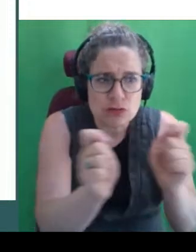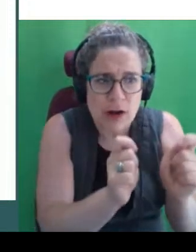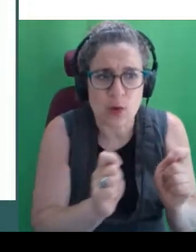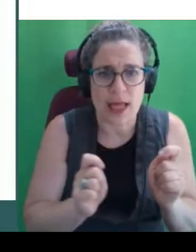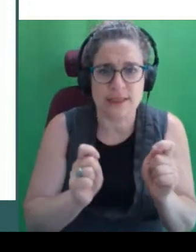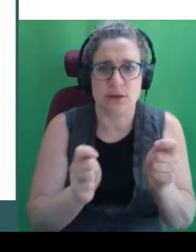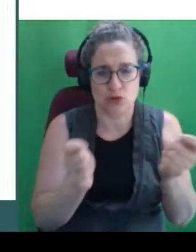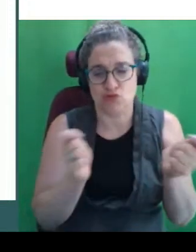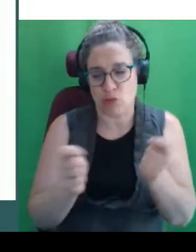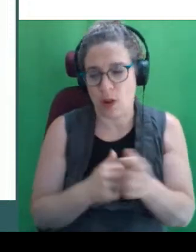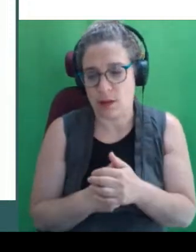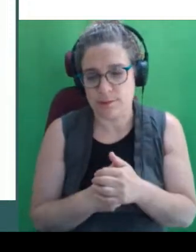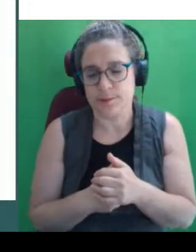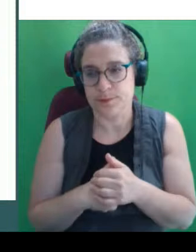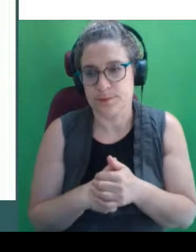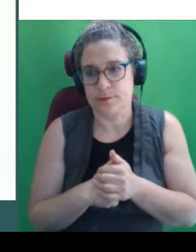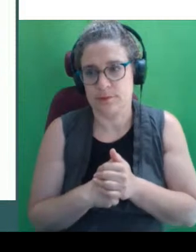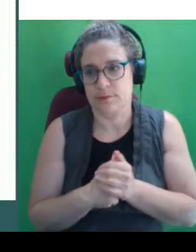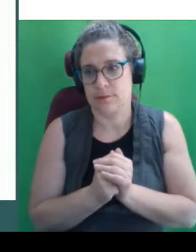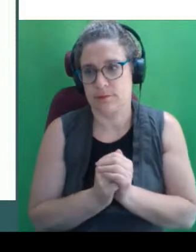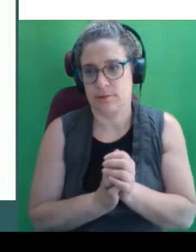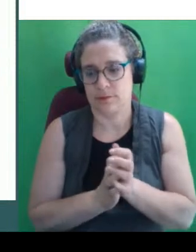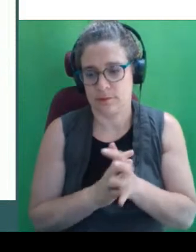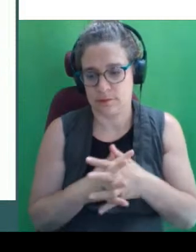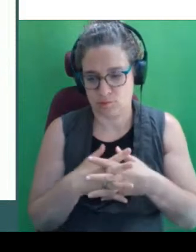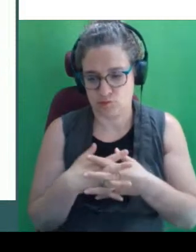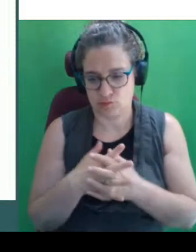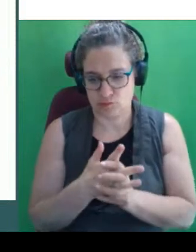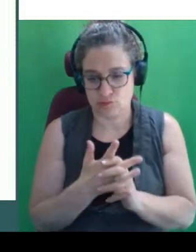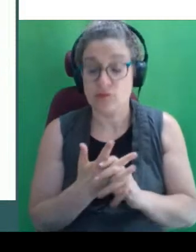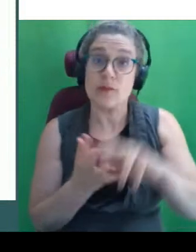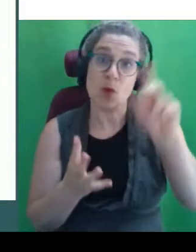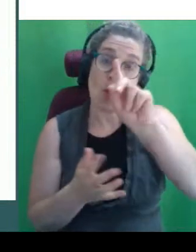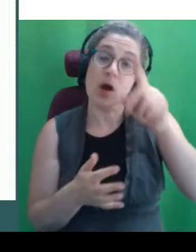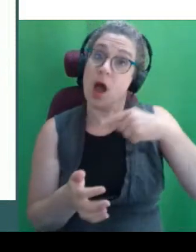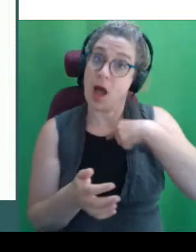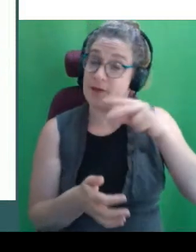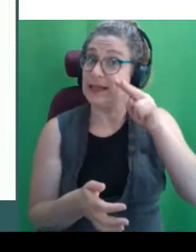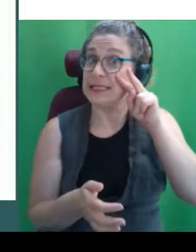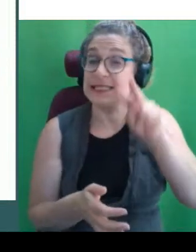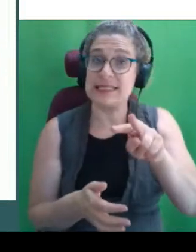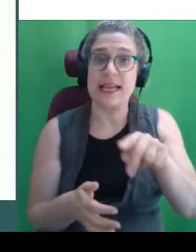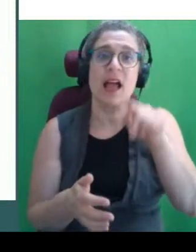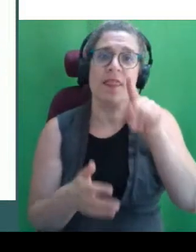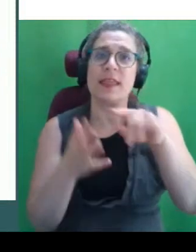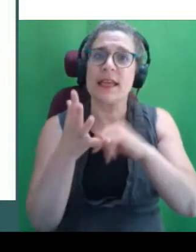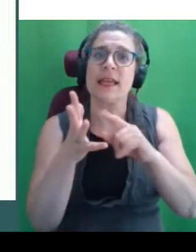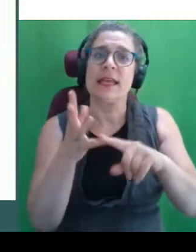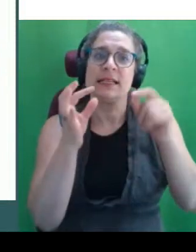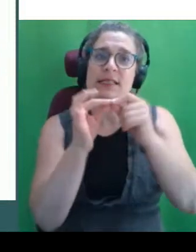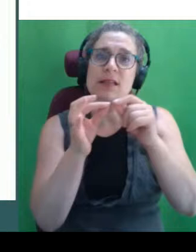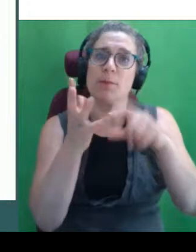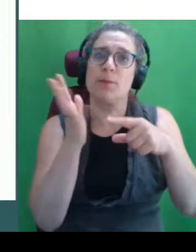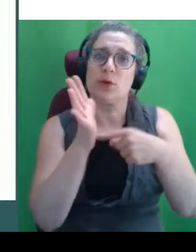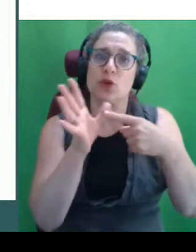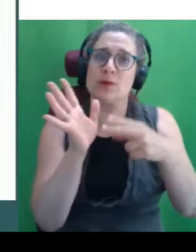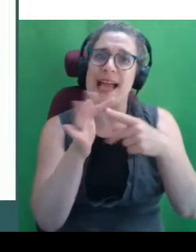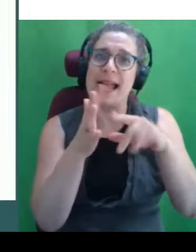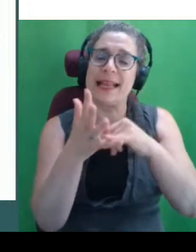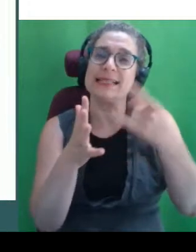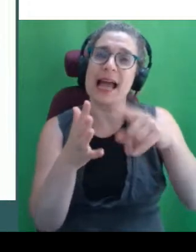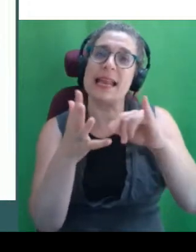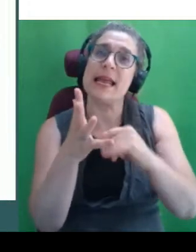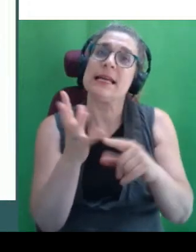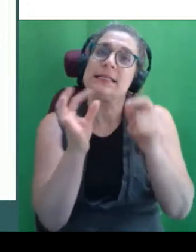So the ones that I've come across is the subcutaneous and sublingual immunotherapy. We used to